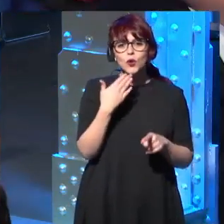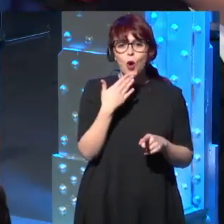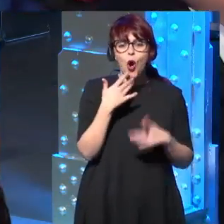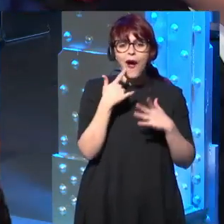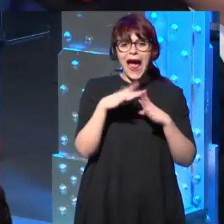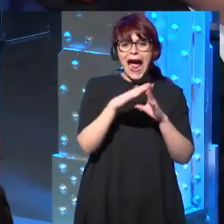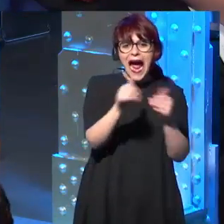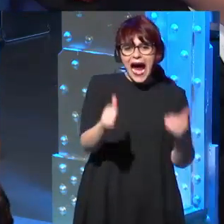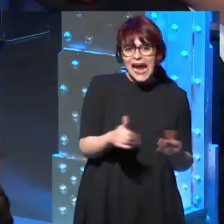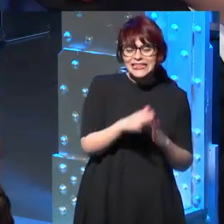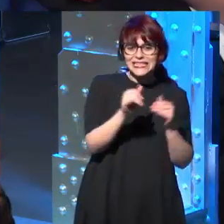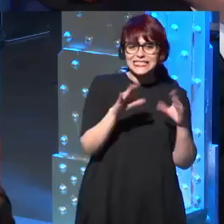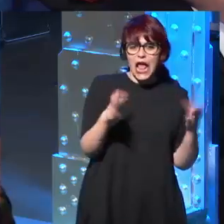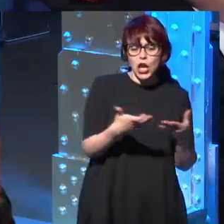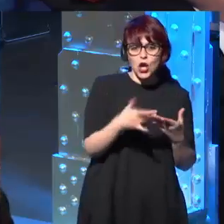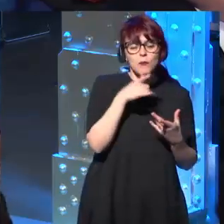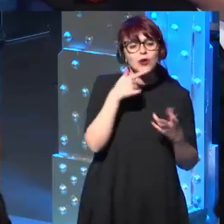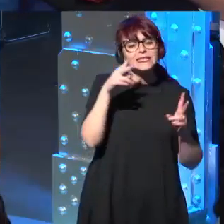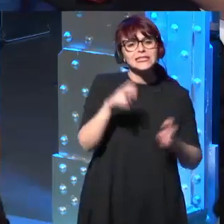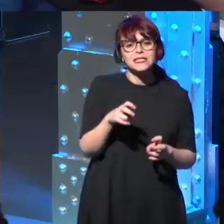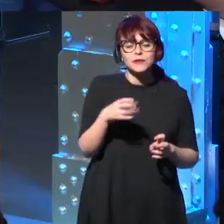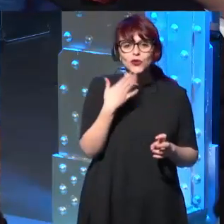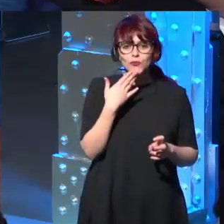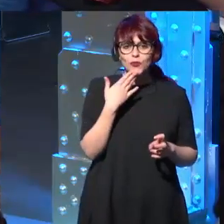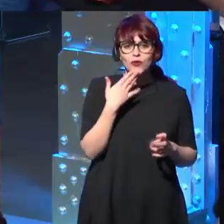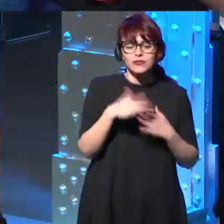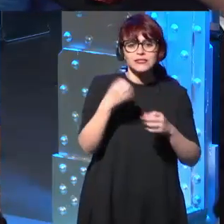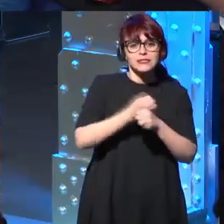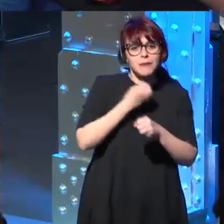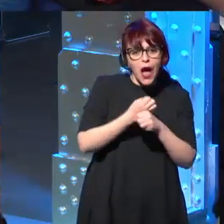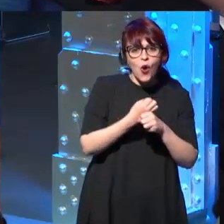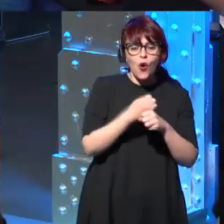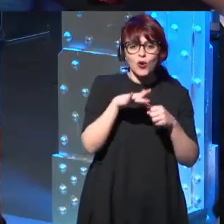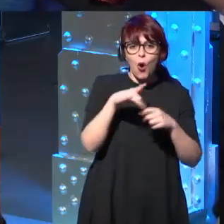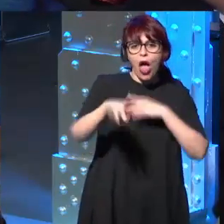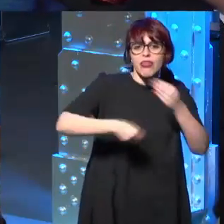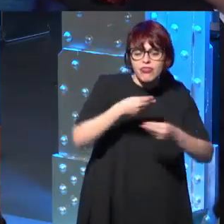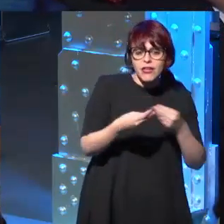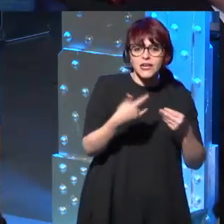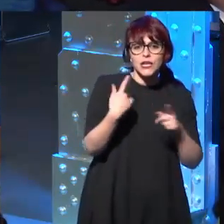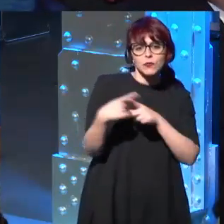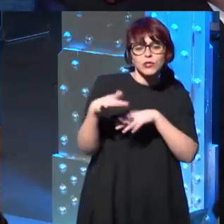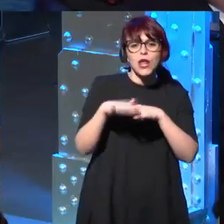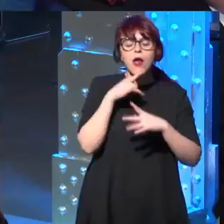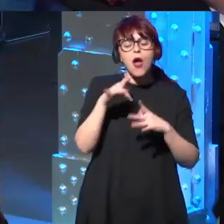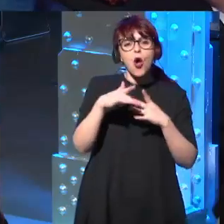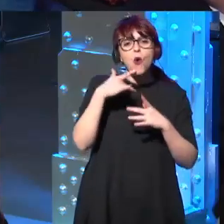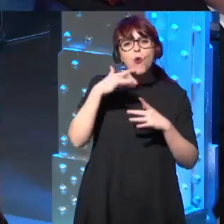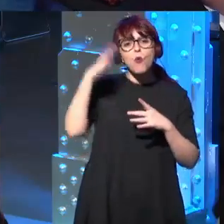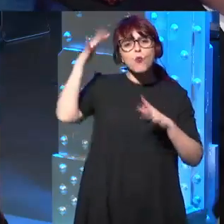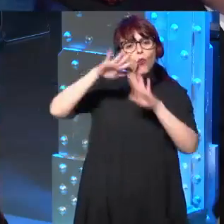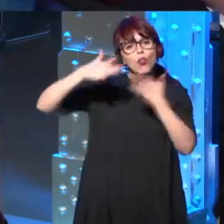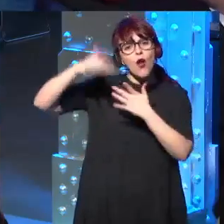because of all the work you have to put in. And then you mentioned this connection between the real world and the metaphysical world, if you want, the big things in